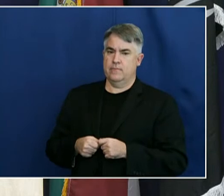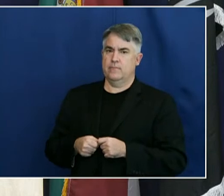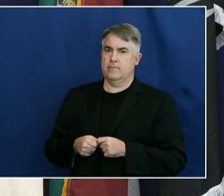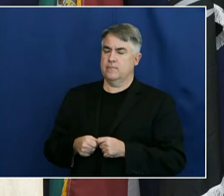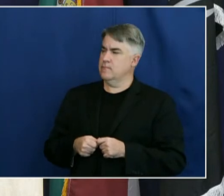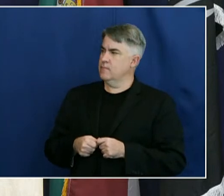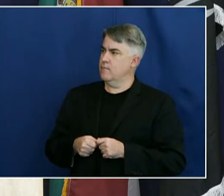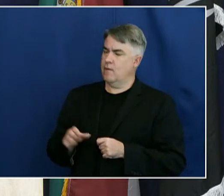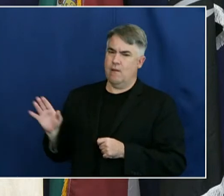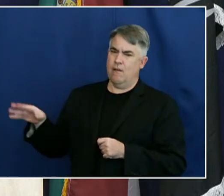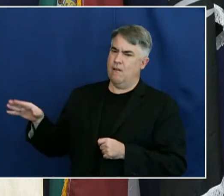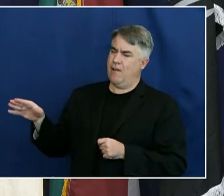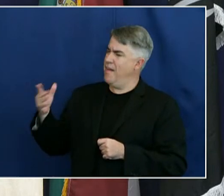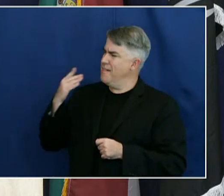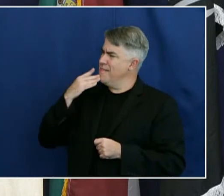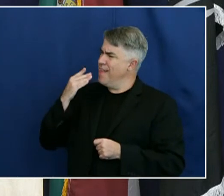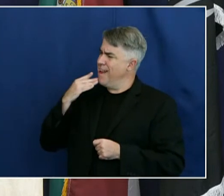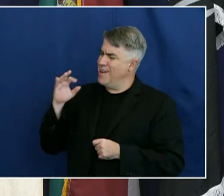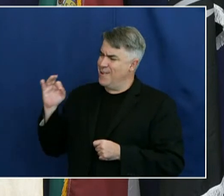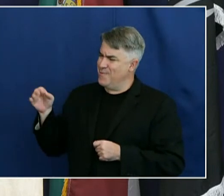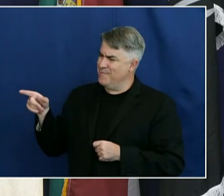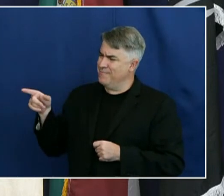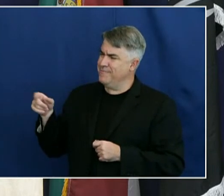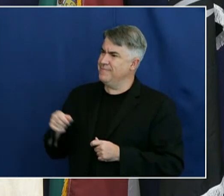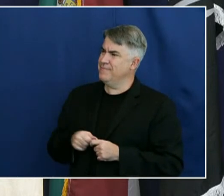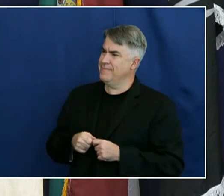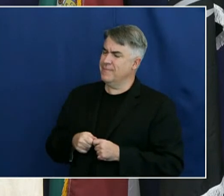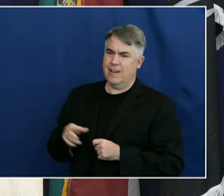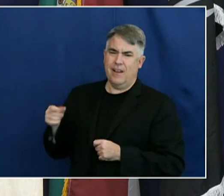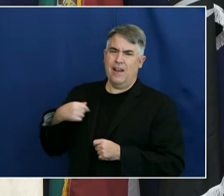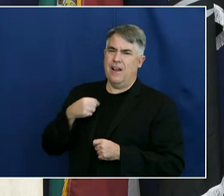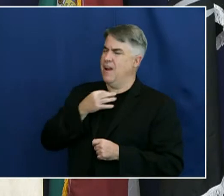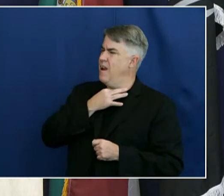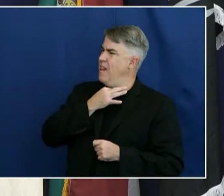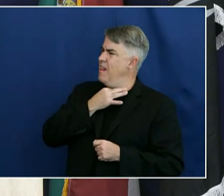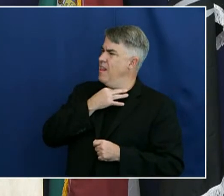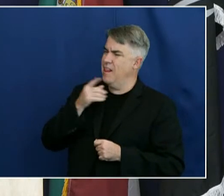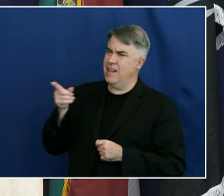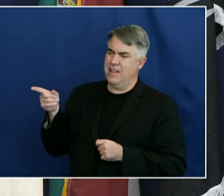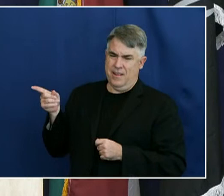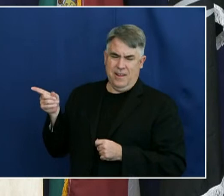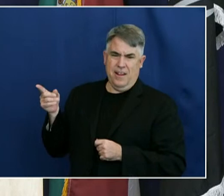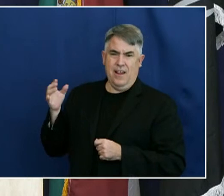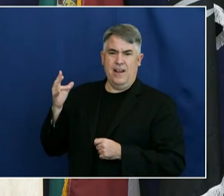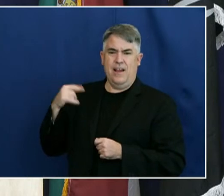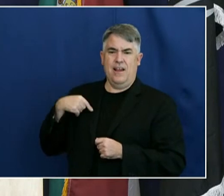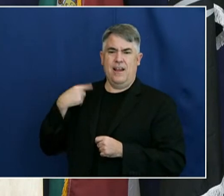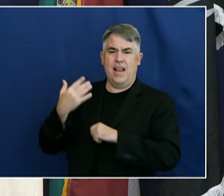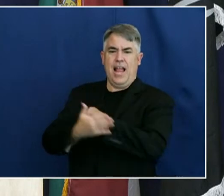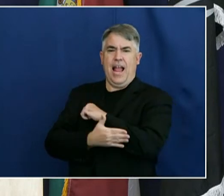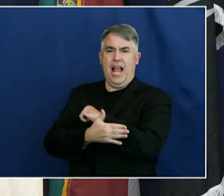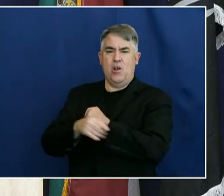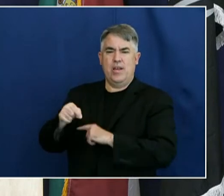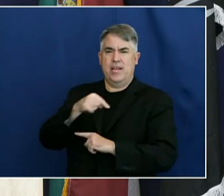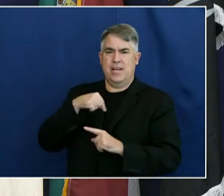Oh, thank you so much for taking our question. We'd like to know, how is San Diego County able to open up